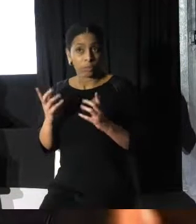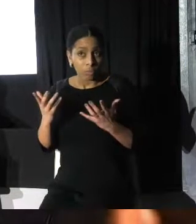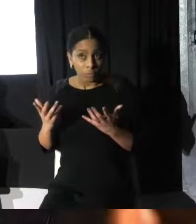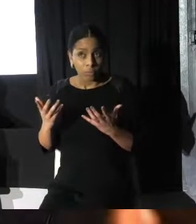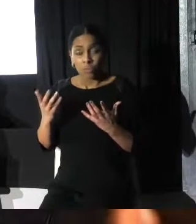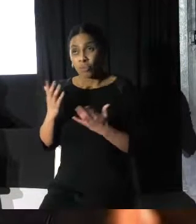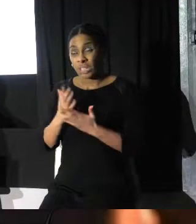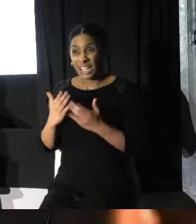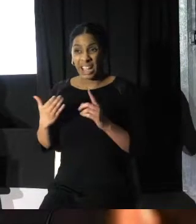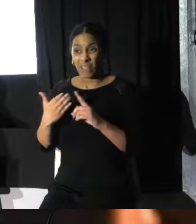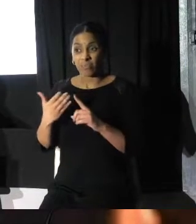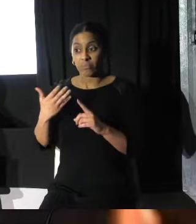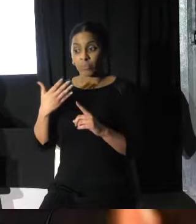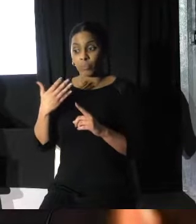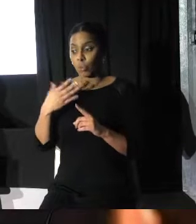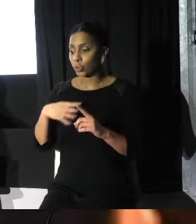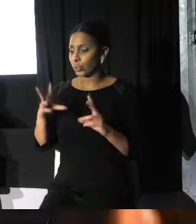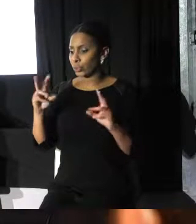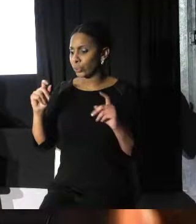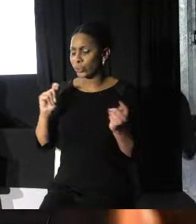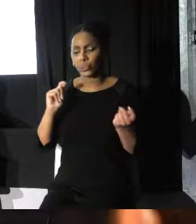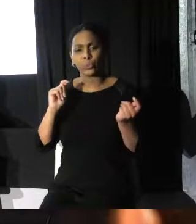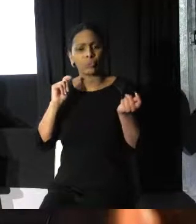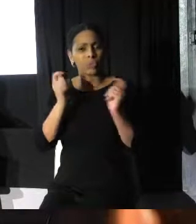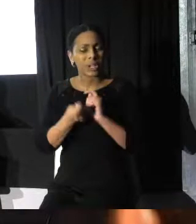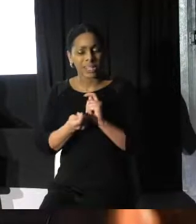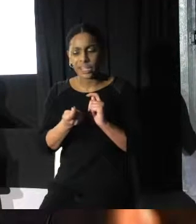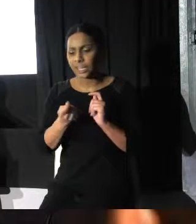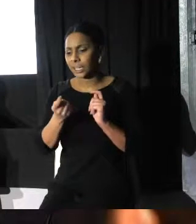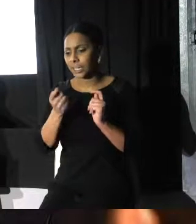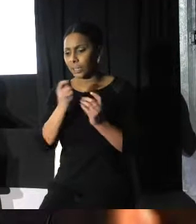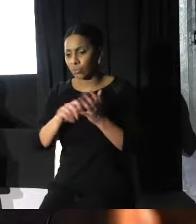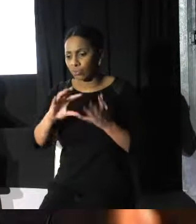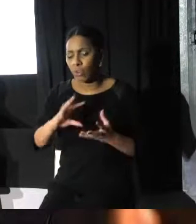rewrite or sort of calibrate